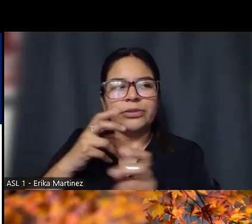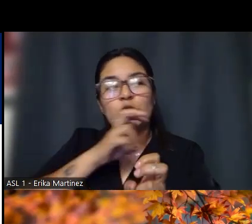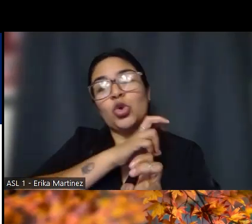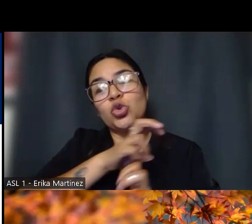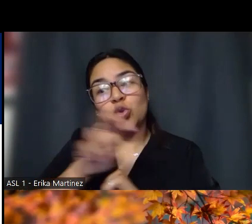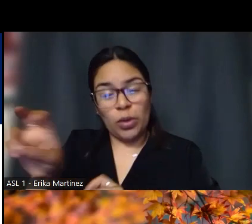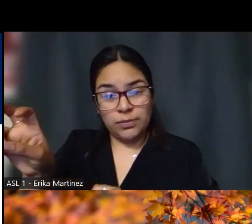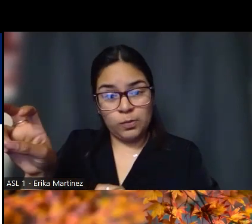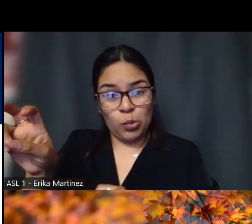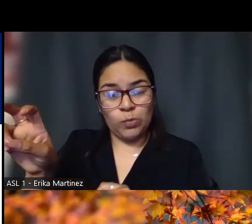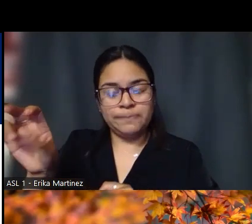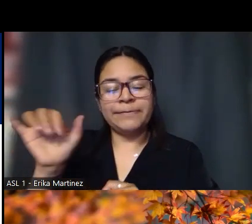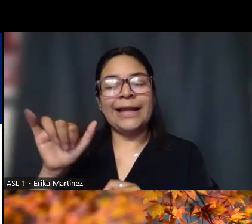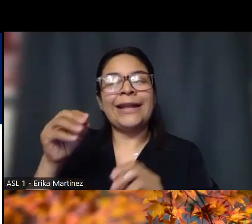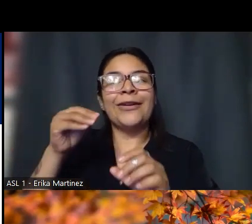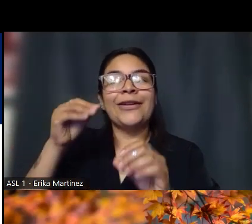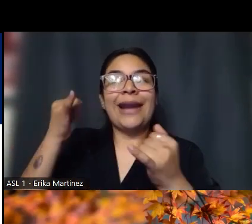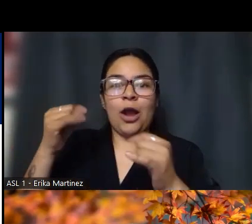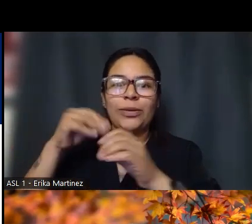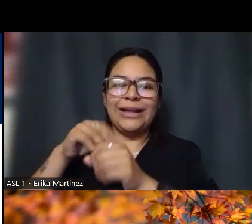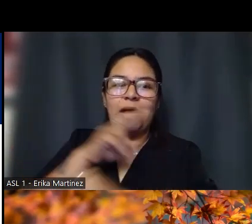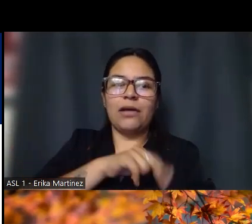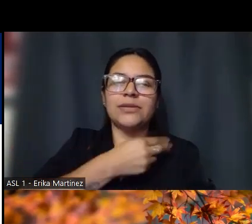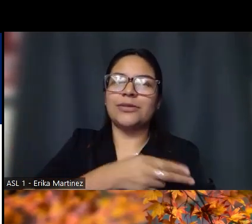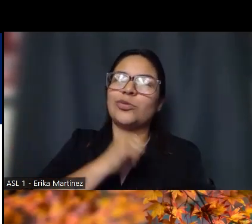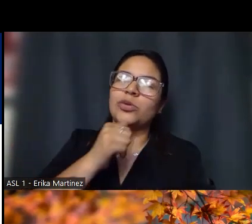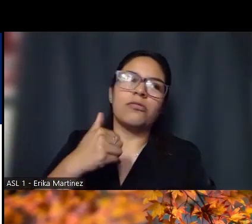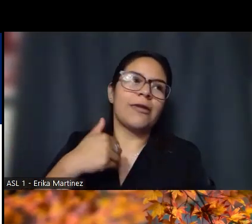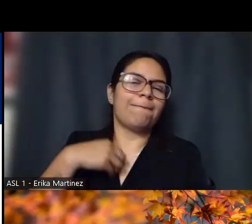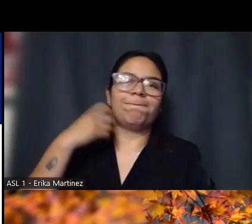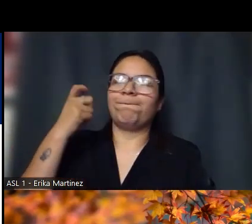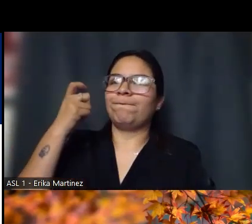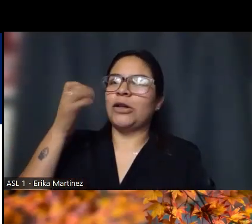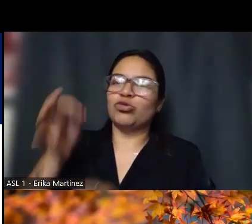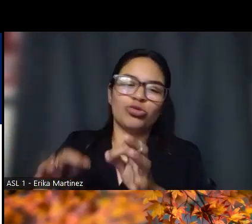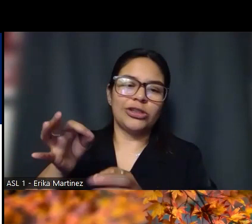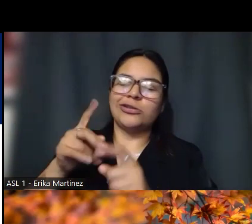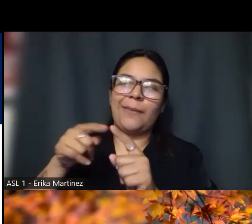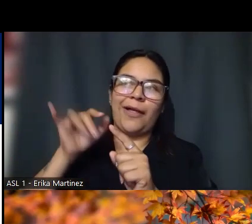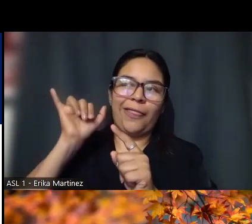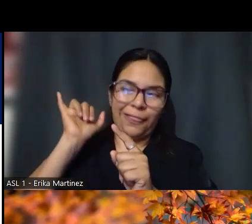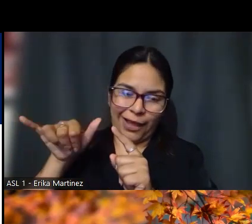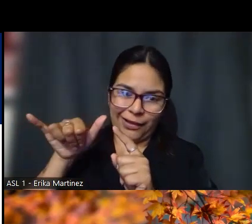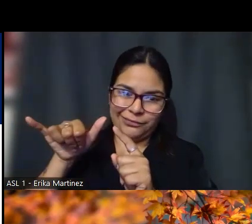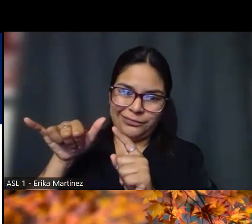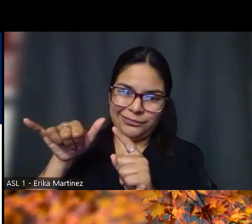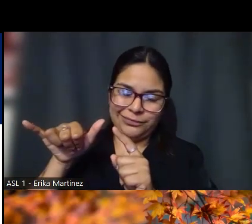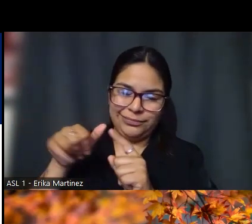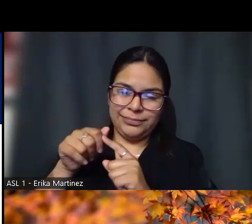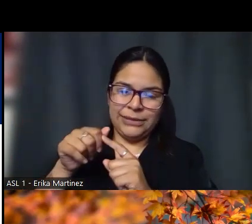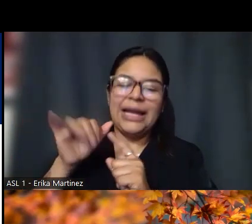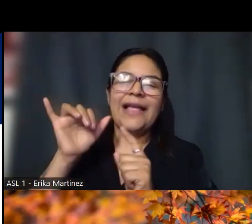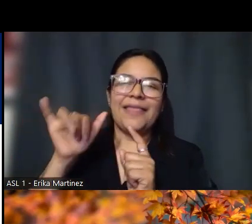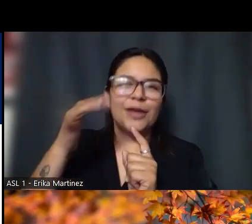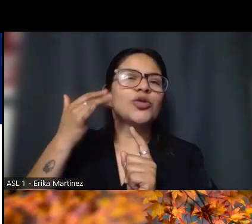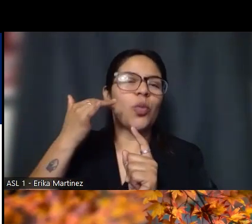transporting them and they are in the hospital. We don't have jurisdiction in the hospital, and that's why the ombudsman